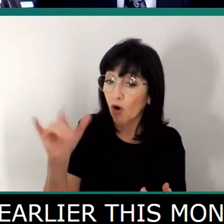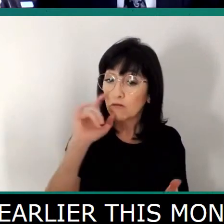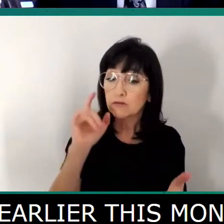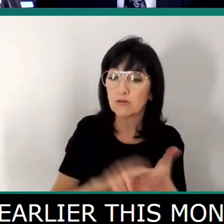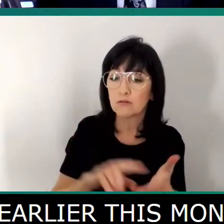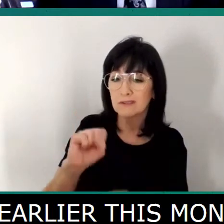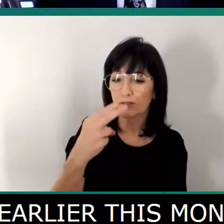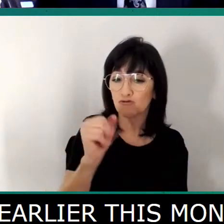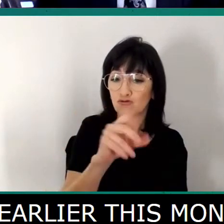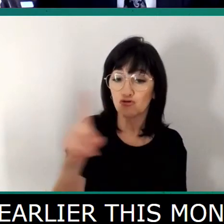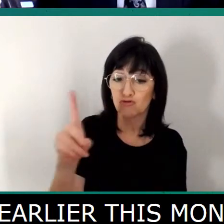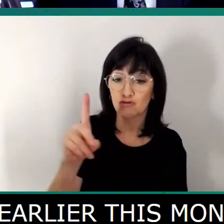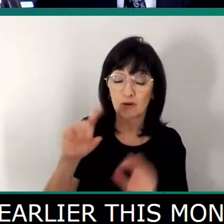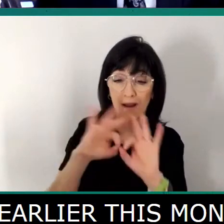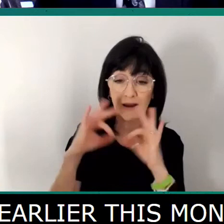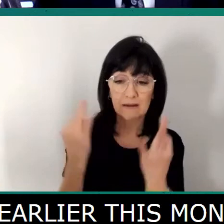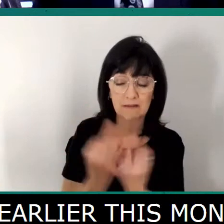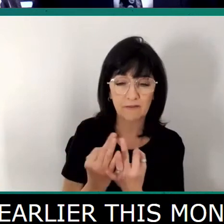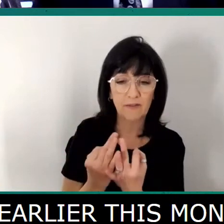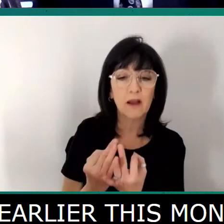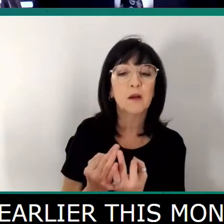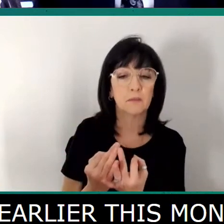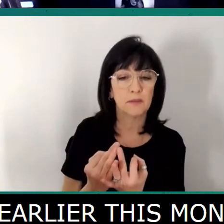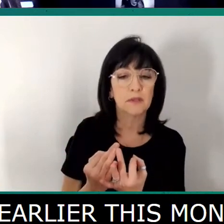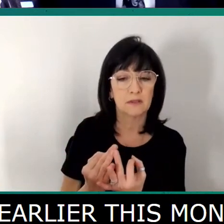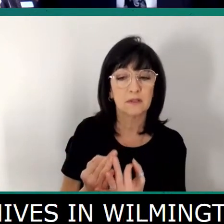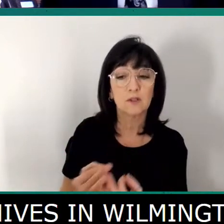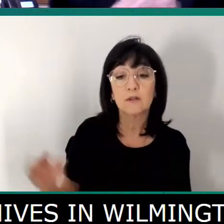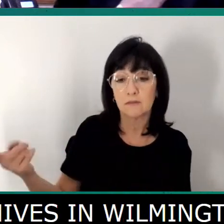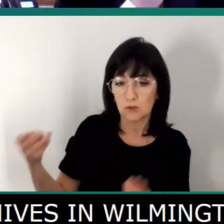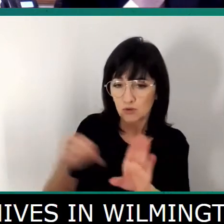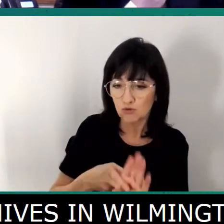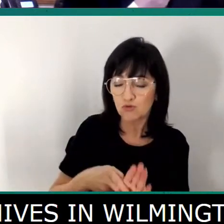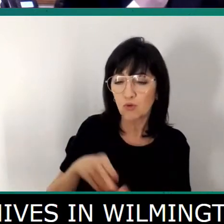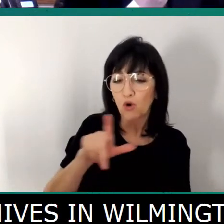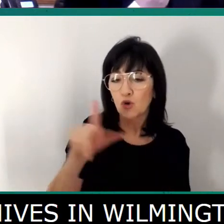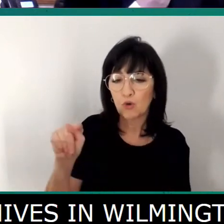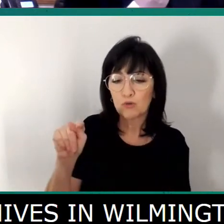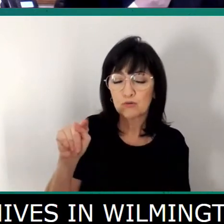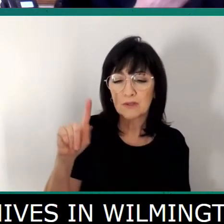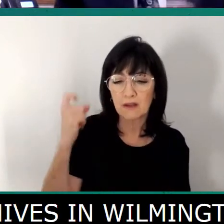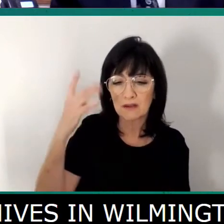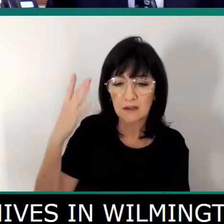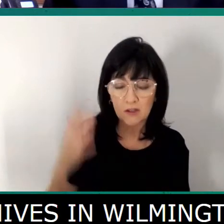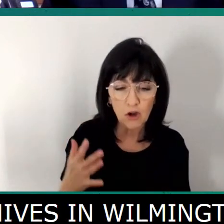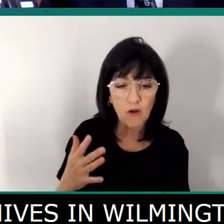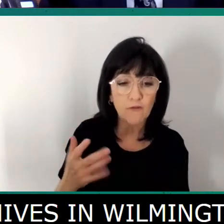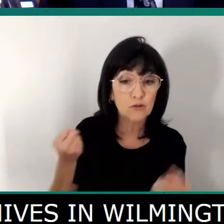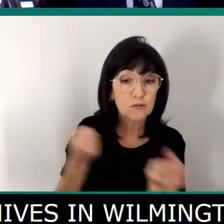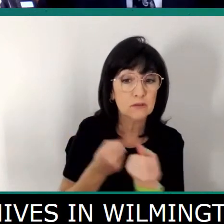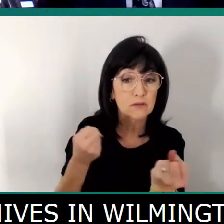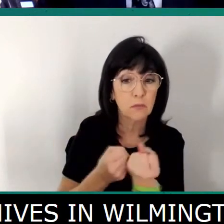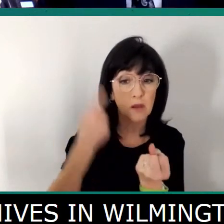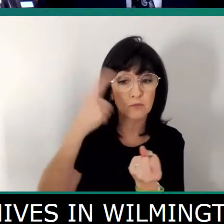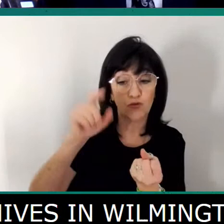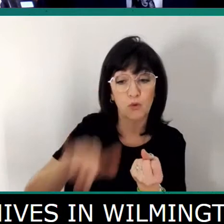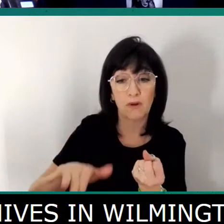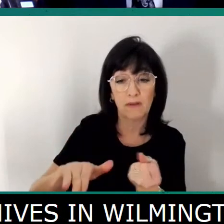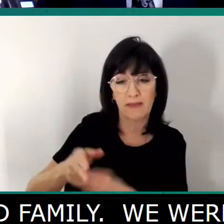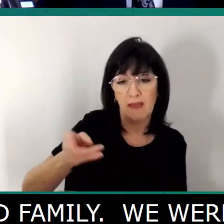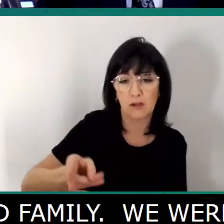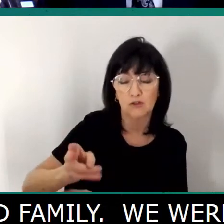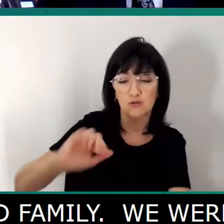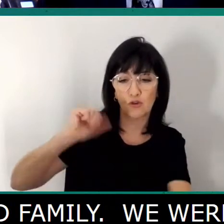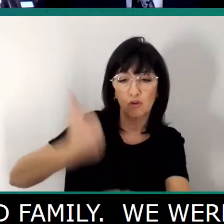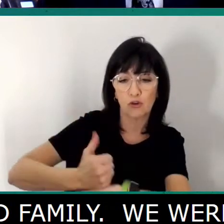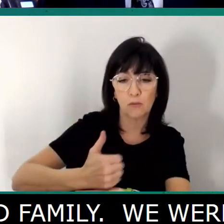Shadd family, by our Lieutenant Governor, by members of the General Assembly, sponsors of the historical marker, by